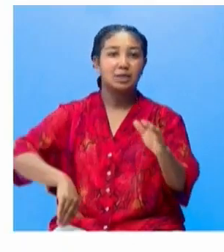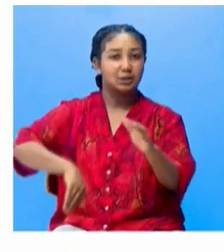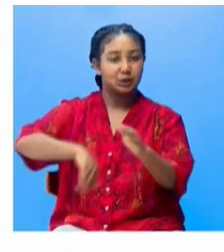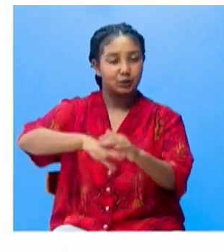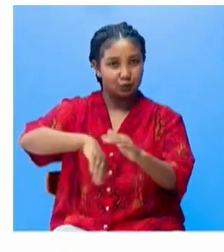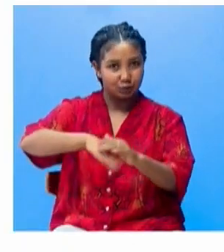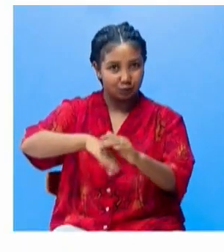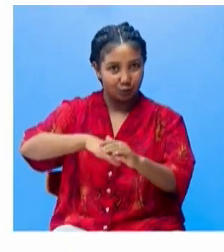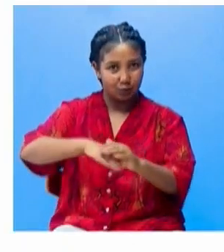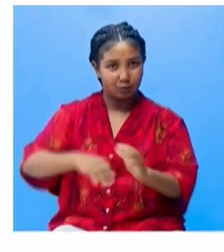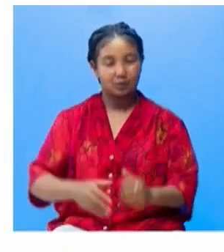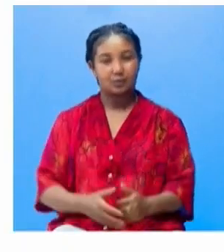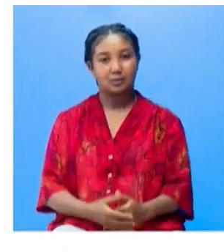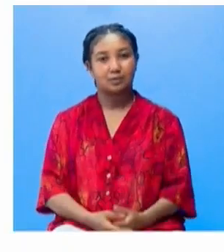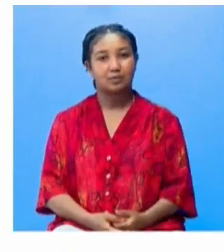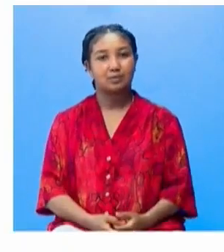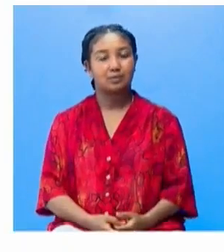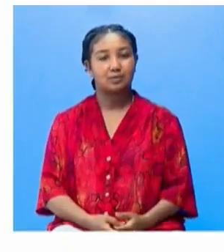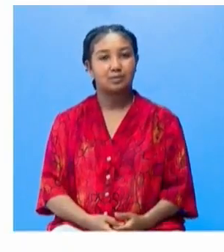football